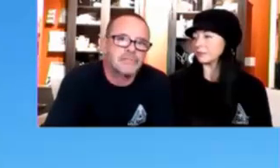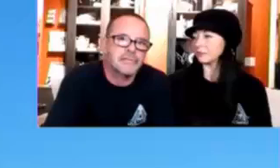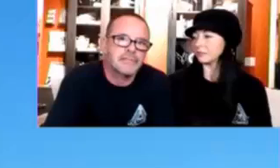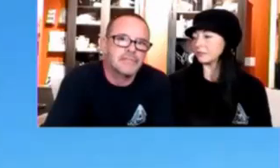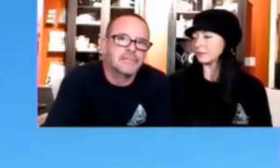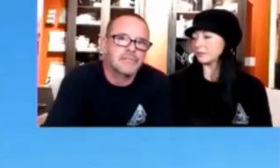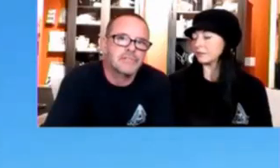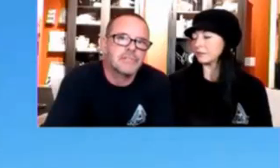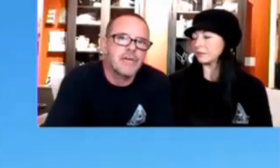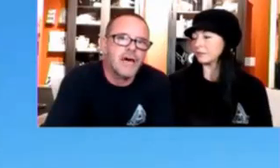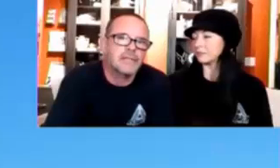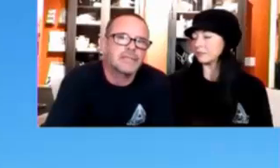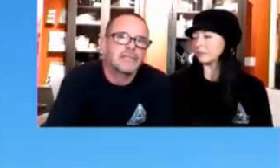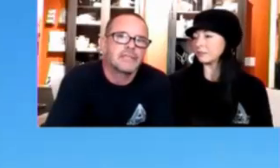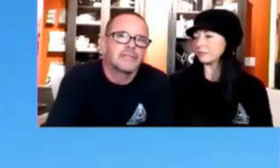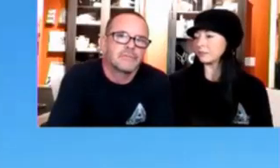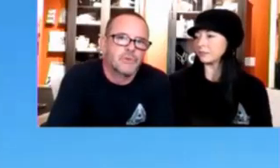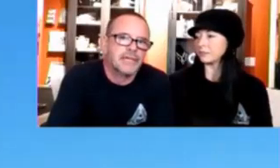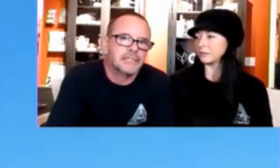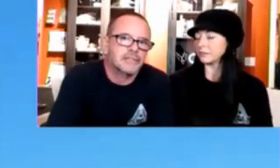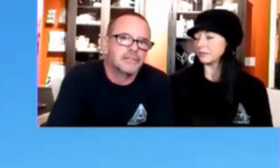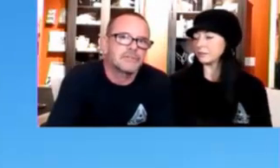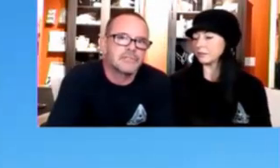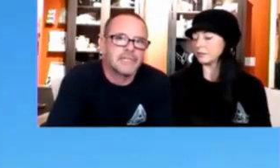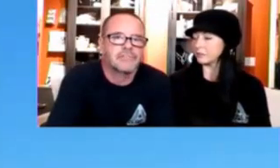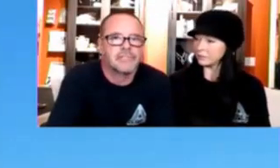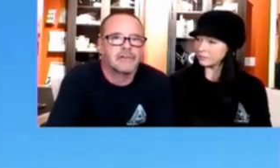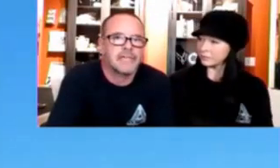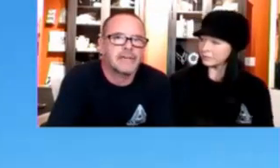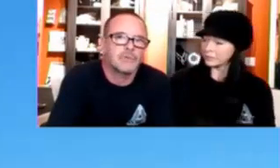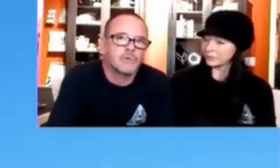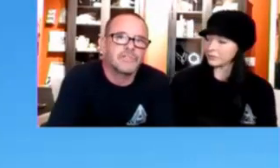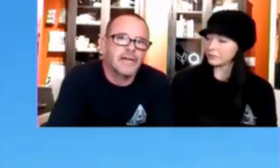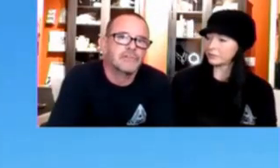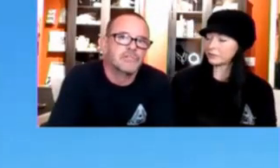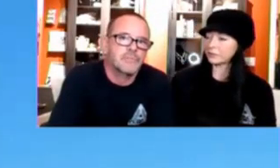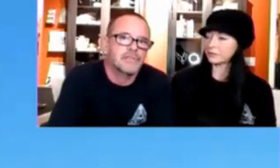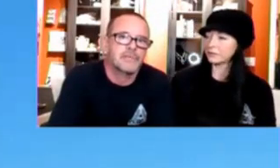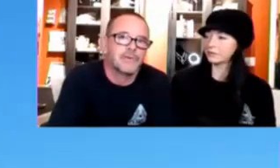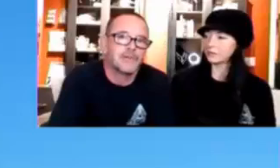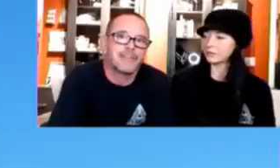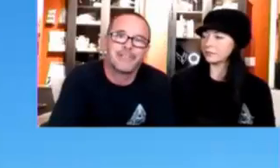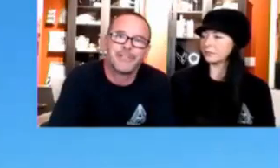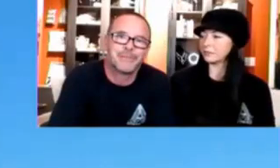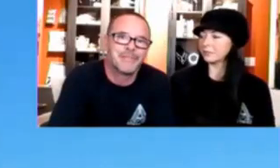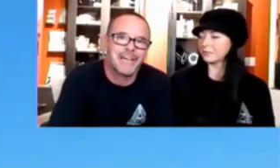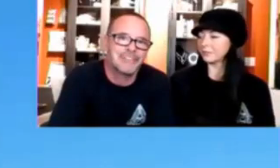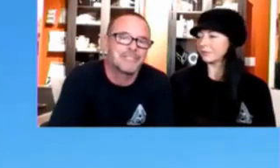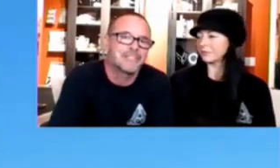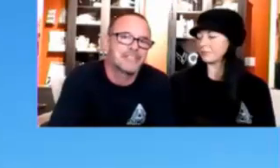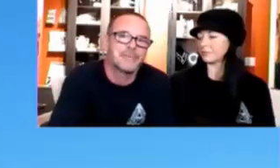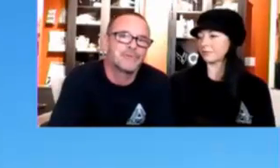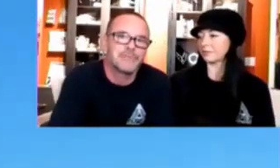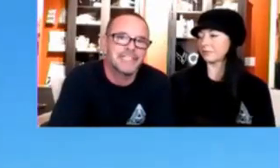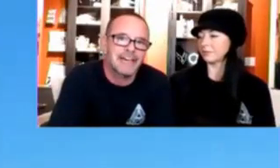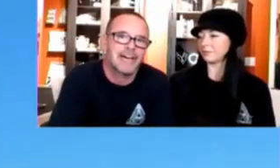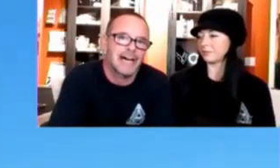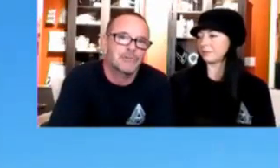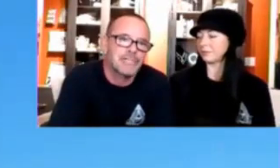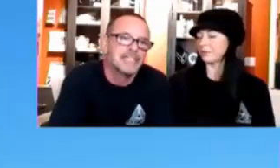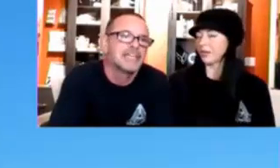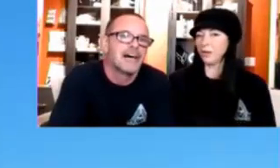pets. It's not practical to necessarily have a wolf in your house, especially when you have a normal life, because you won't really